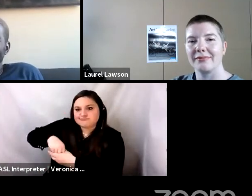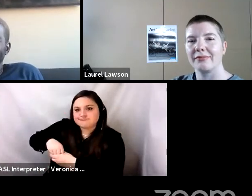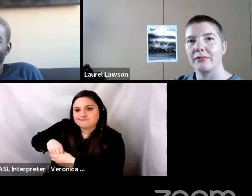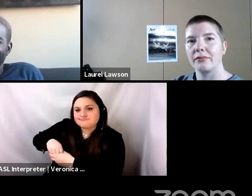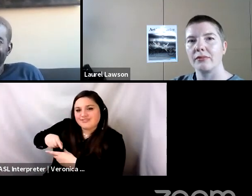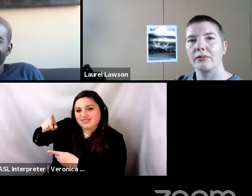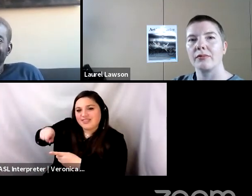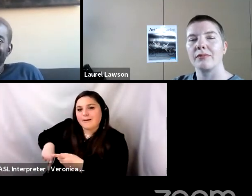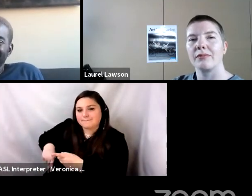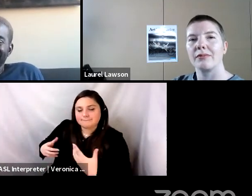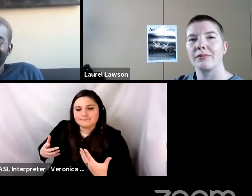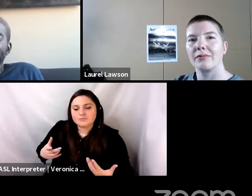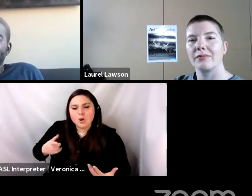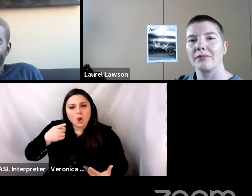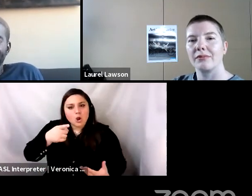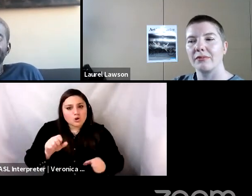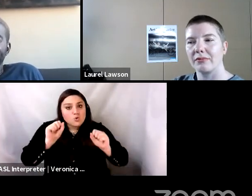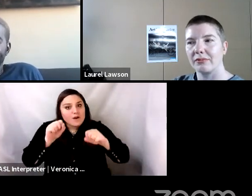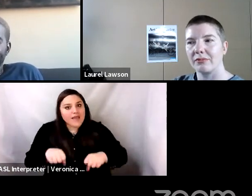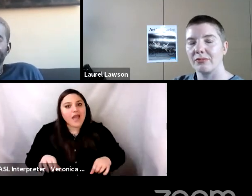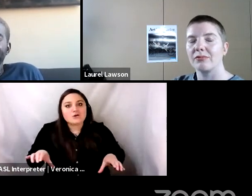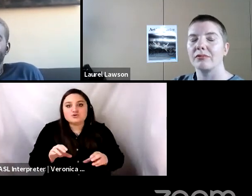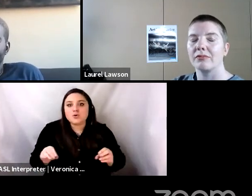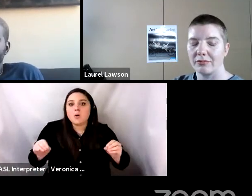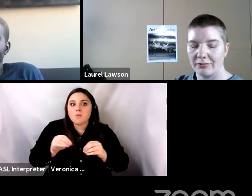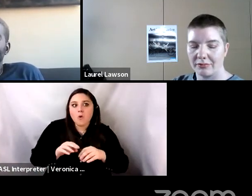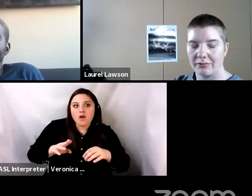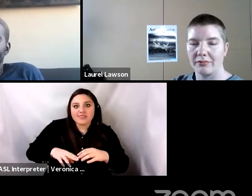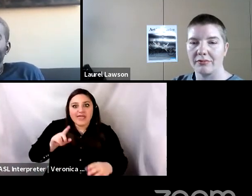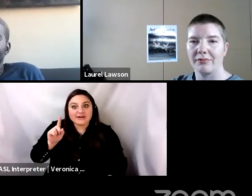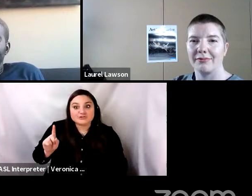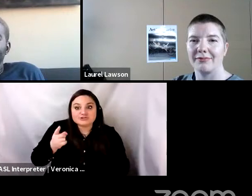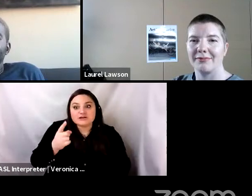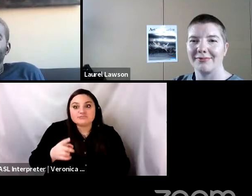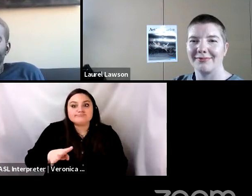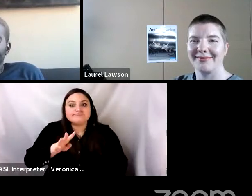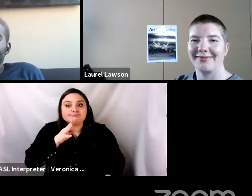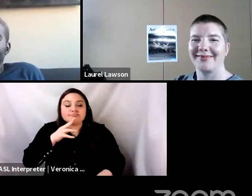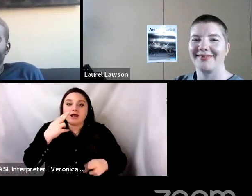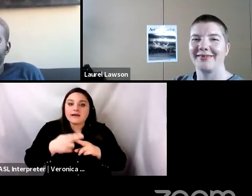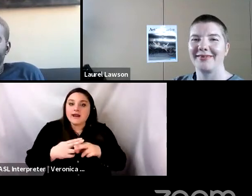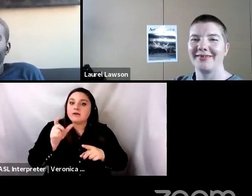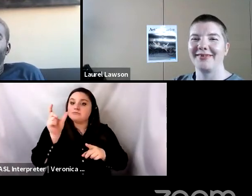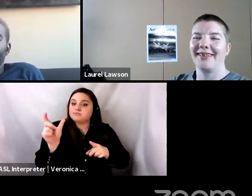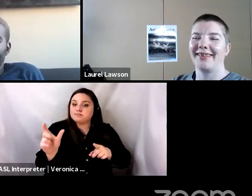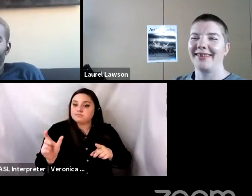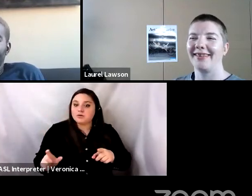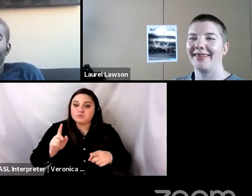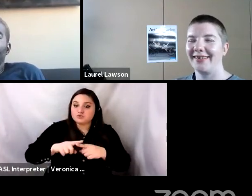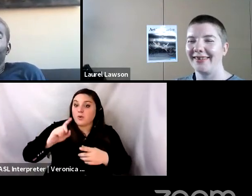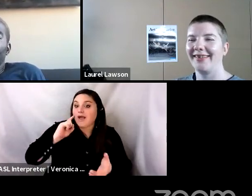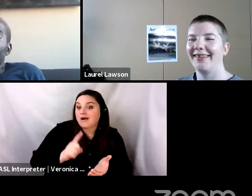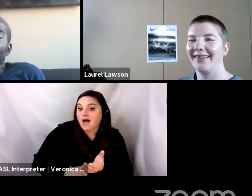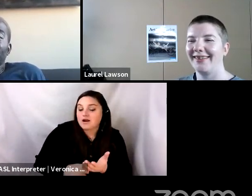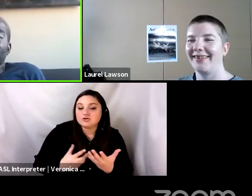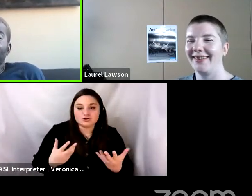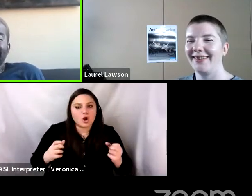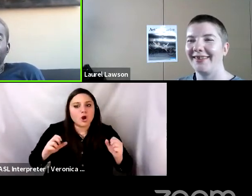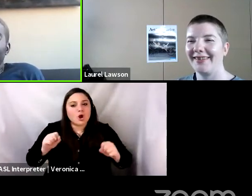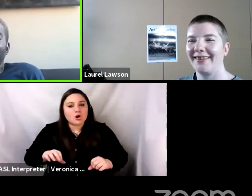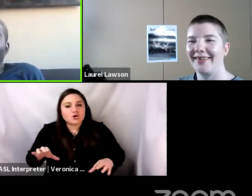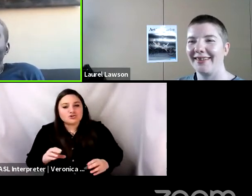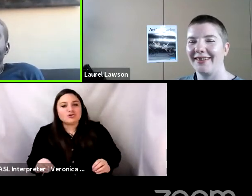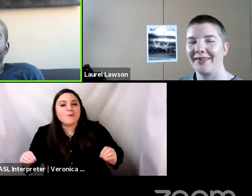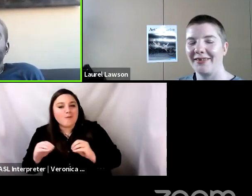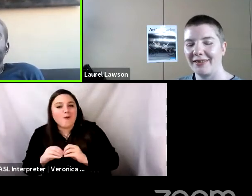beyond just acknowledging them verbally, or I don't know, whatever you think, you know what I mean? In thought. Sorry, Jerome. No, but